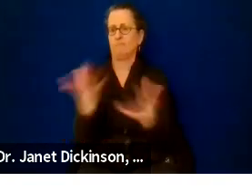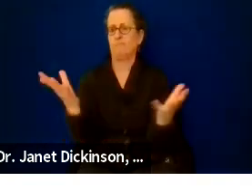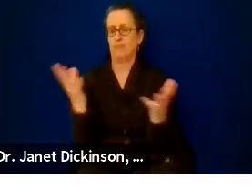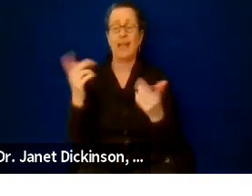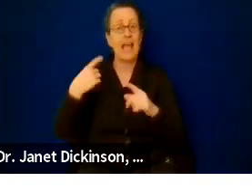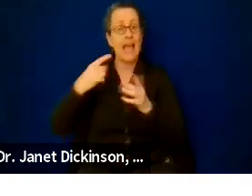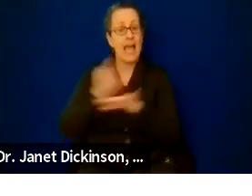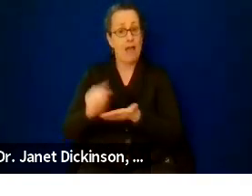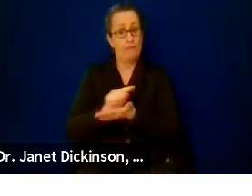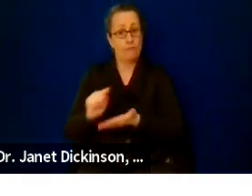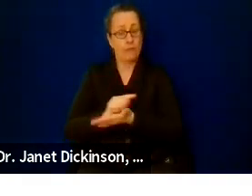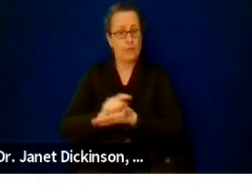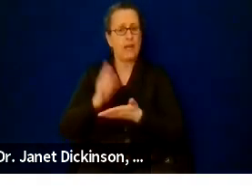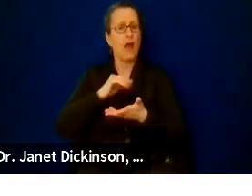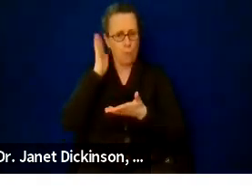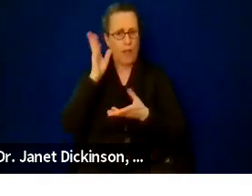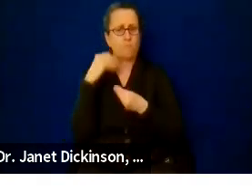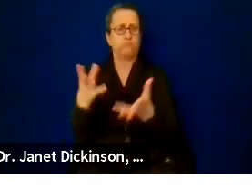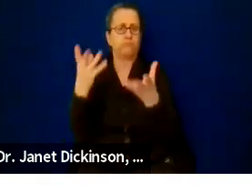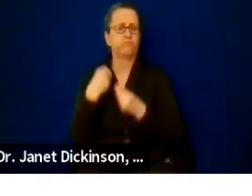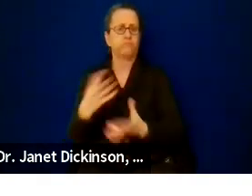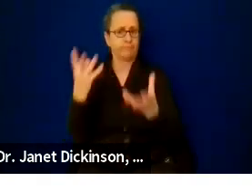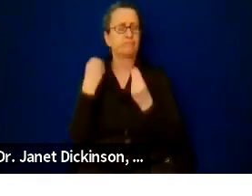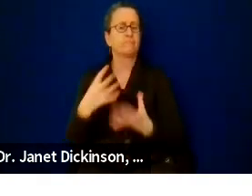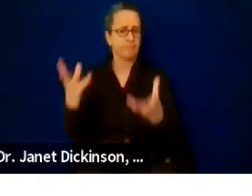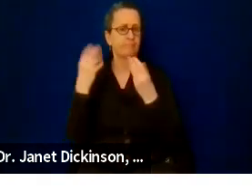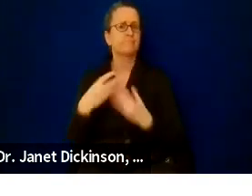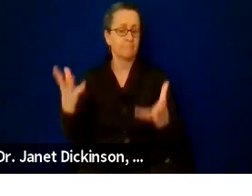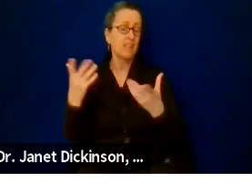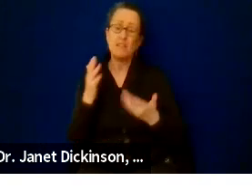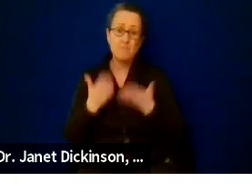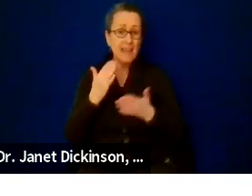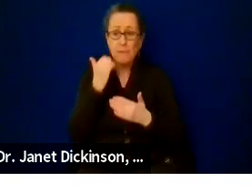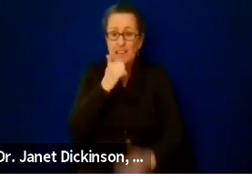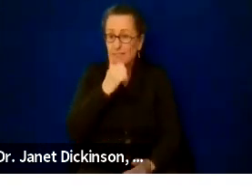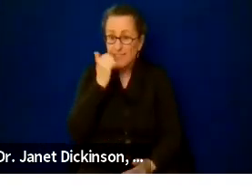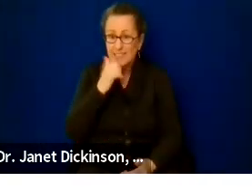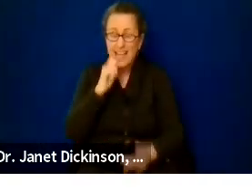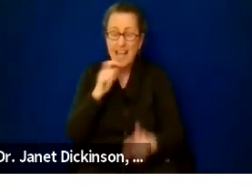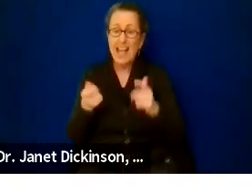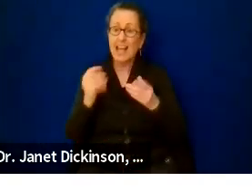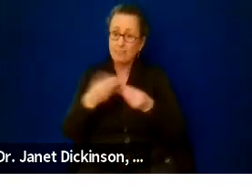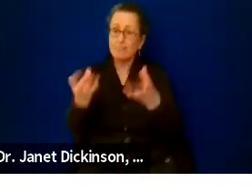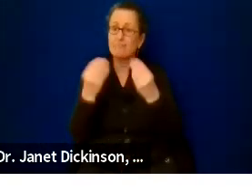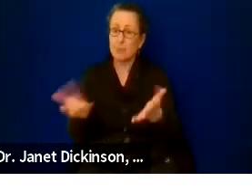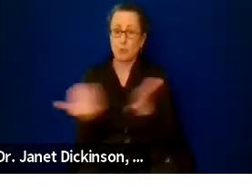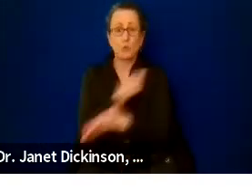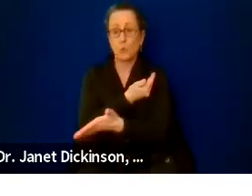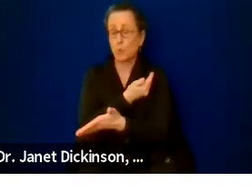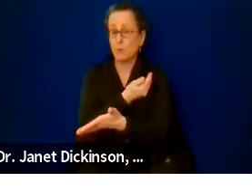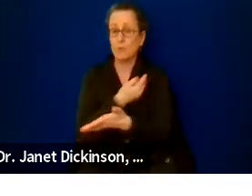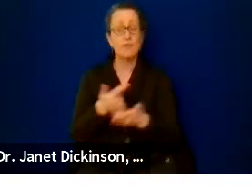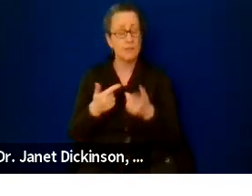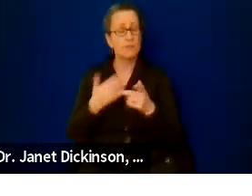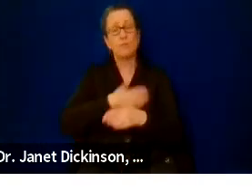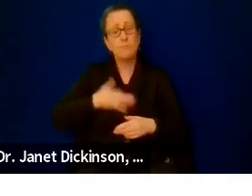It will probably become more frequent over the next week or so. But if you go right to the front page, you'll see some updates on